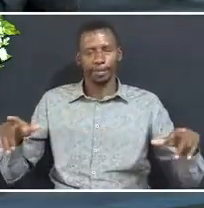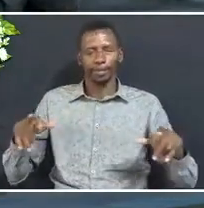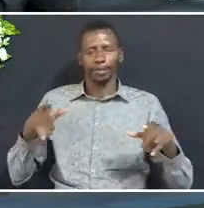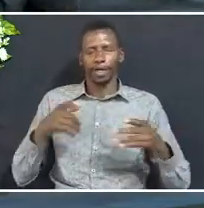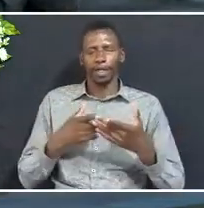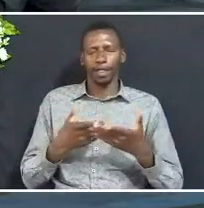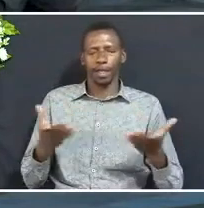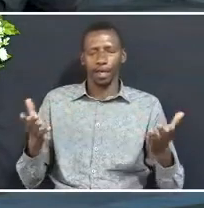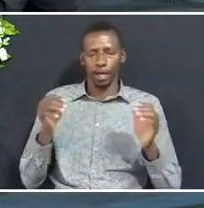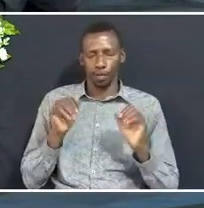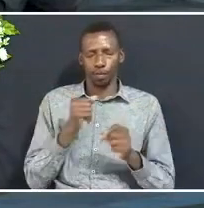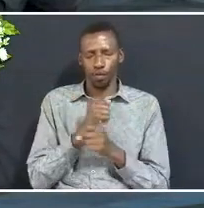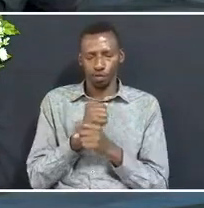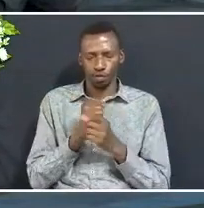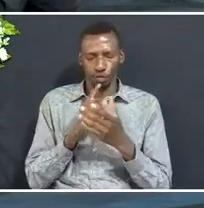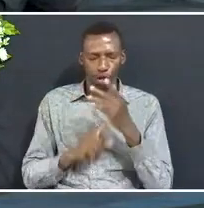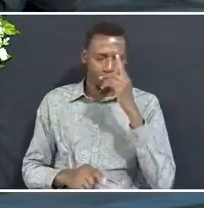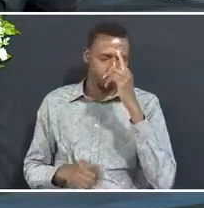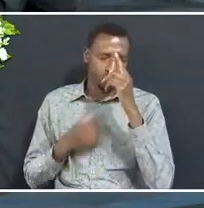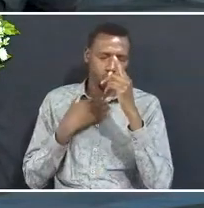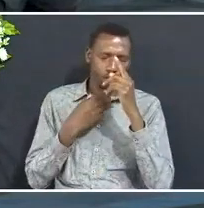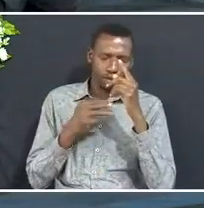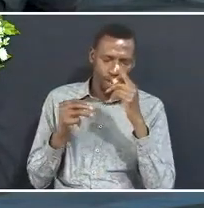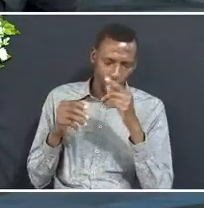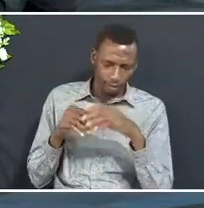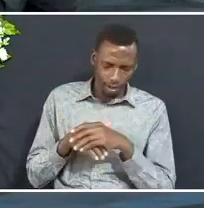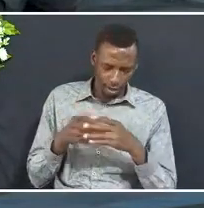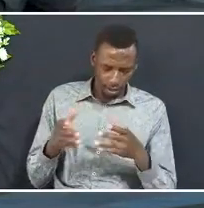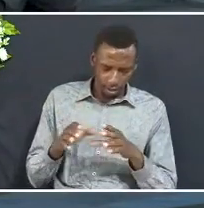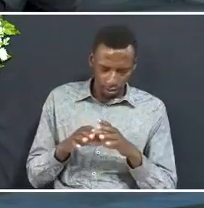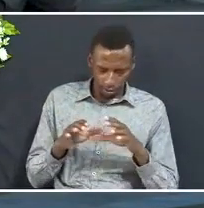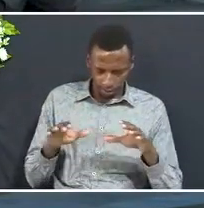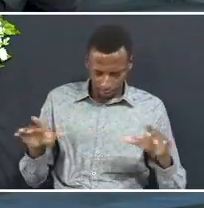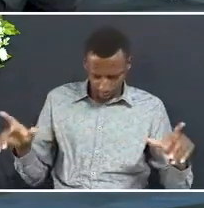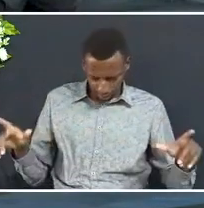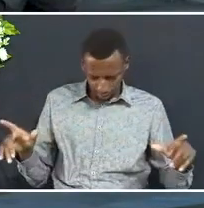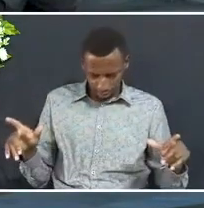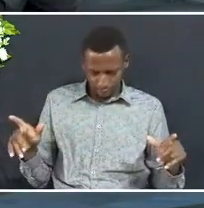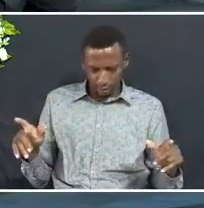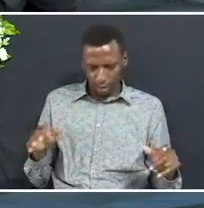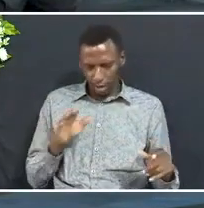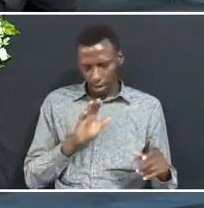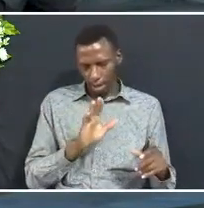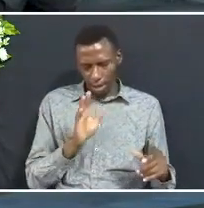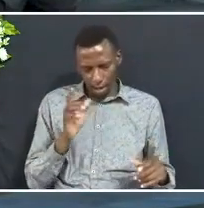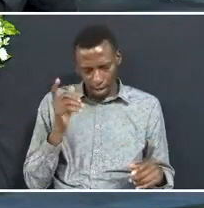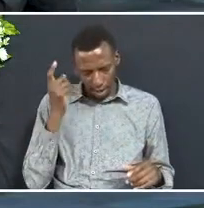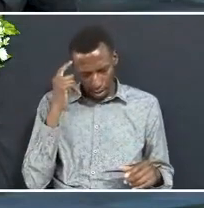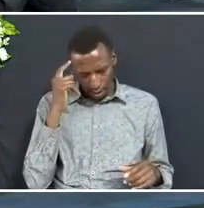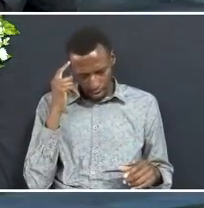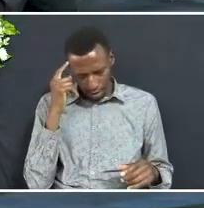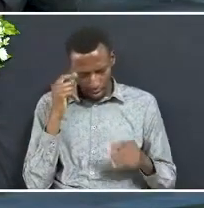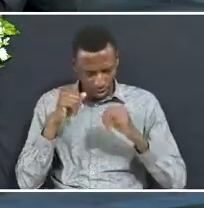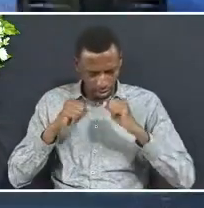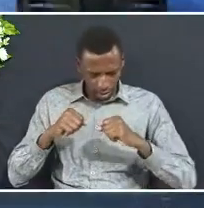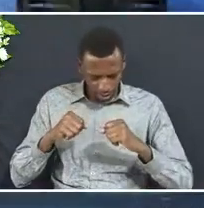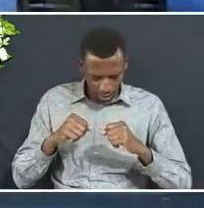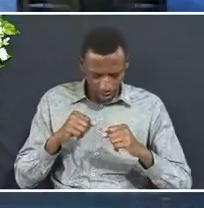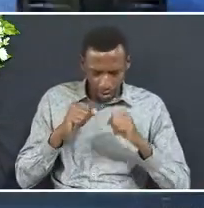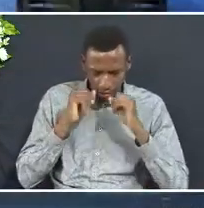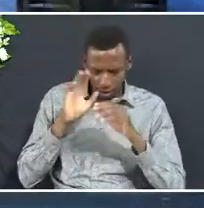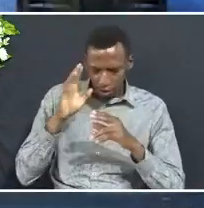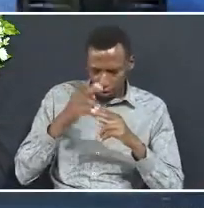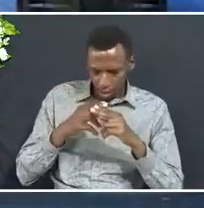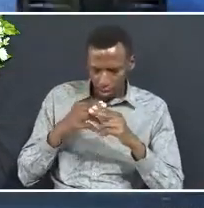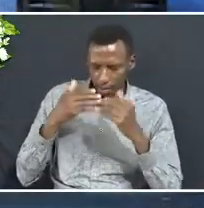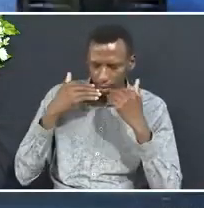to do on this ground. Put their heads together, my Father. I bless your name, and I thank